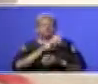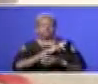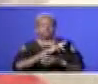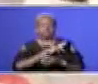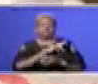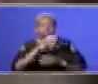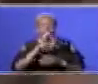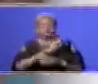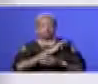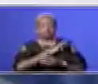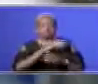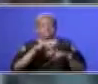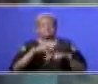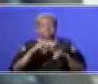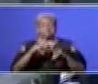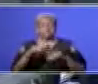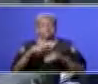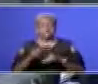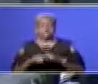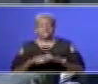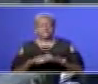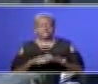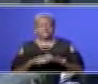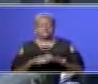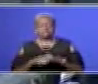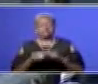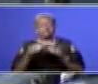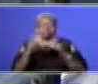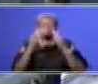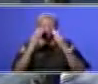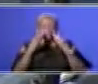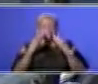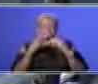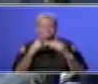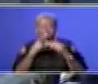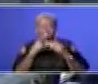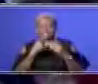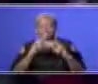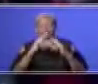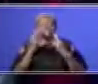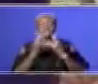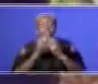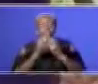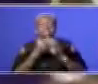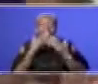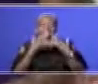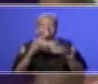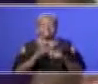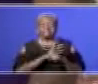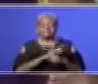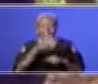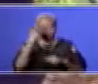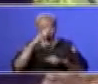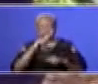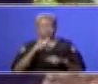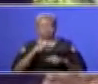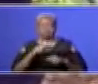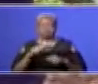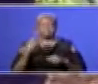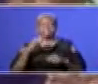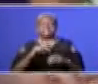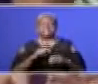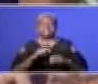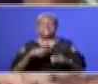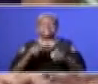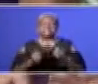lost with the parade canceled due to COVID-19, Mortimer says her union is thankful for the support. We are grateful for that support. That support has brought